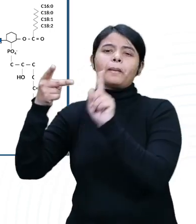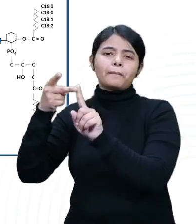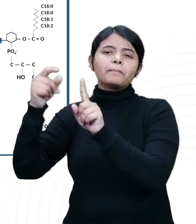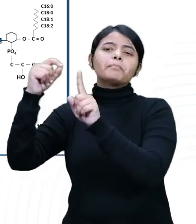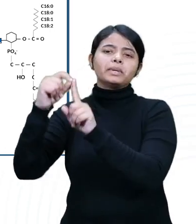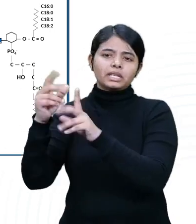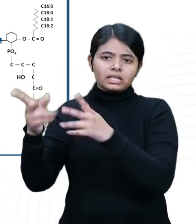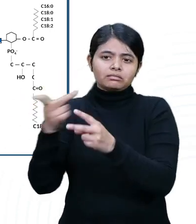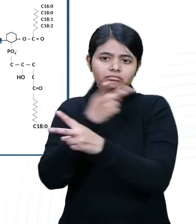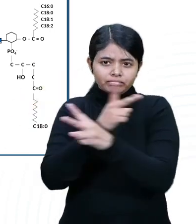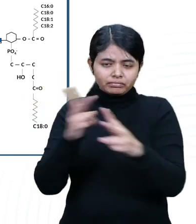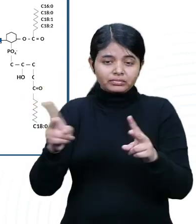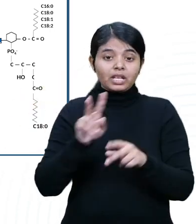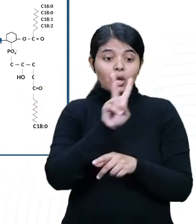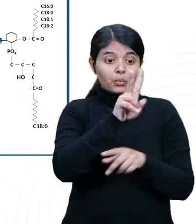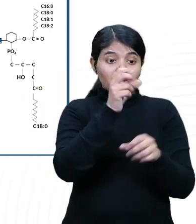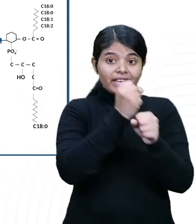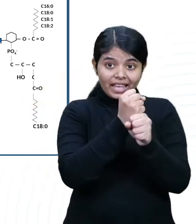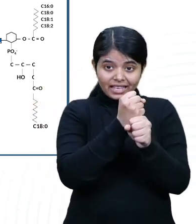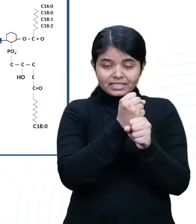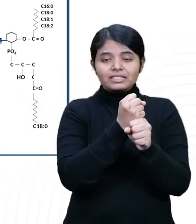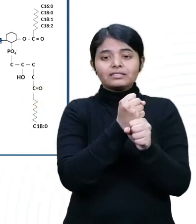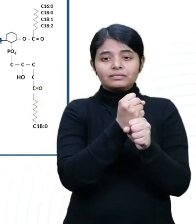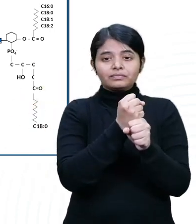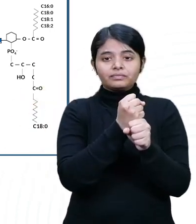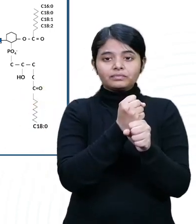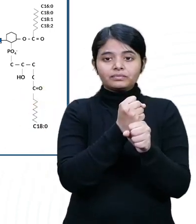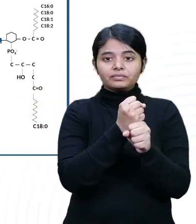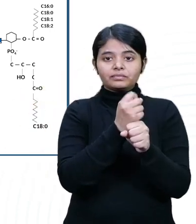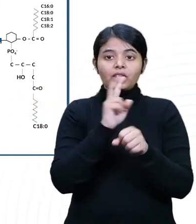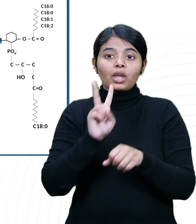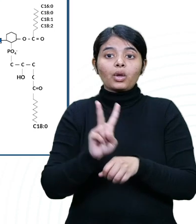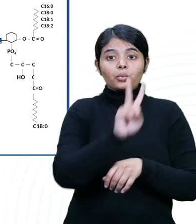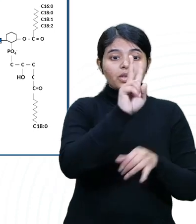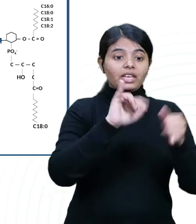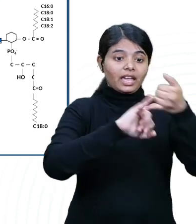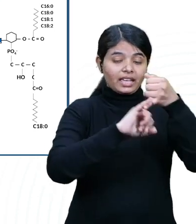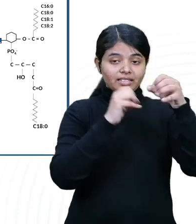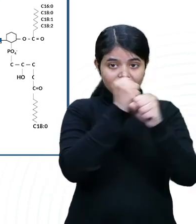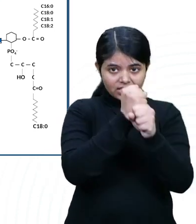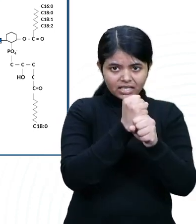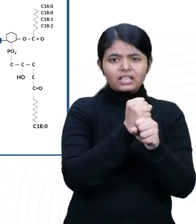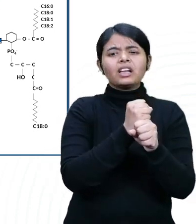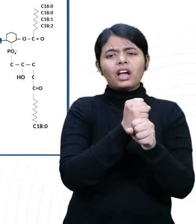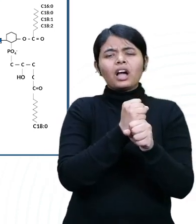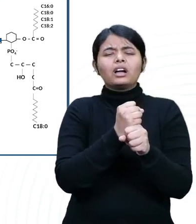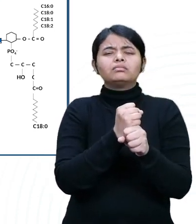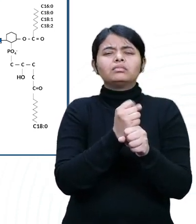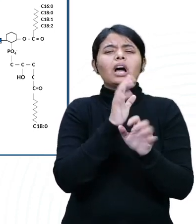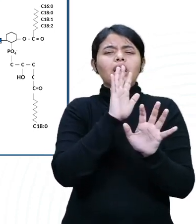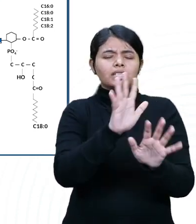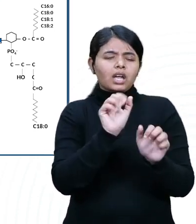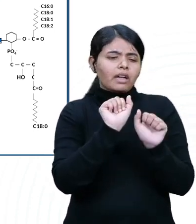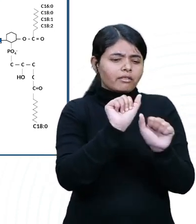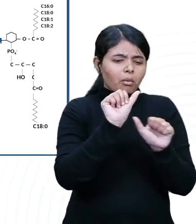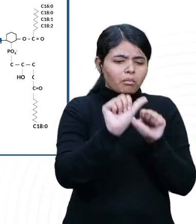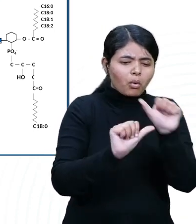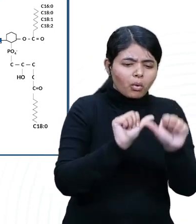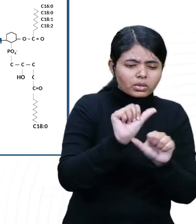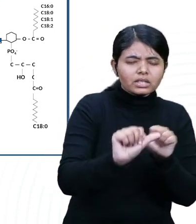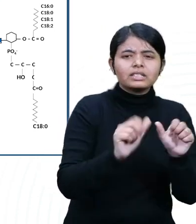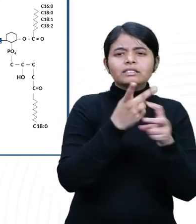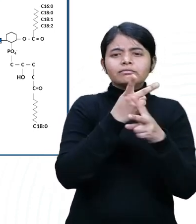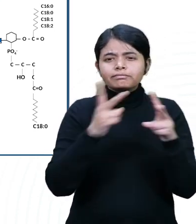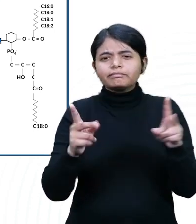membrane. It is one of the biggest and most complex anchor known so far. GPI anchor is made of lipid and glycans. The lipid